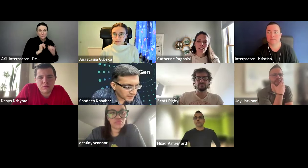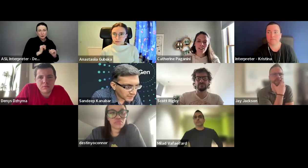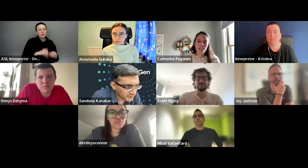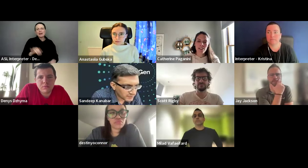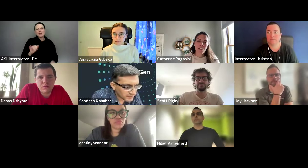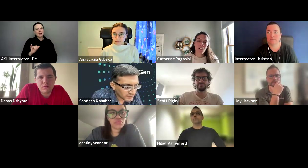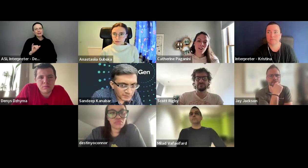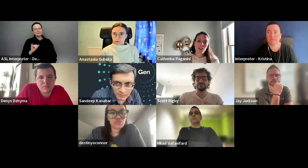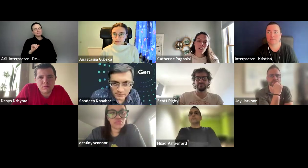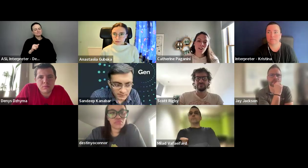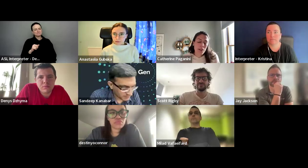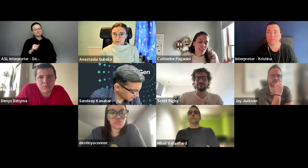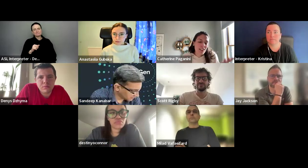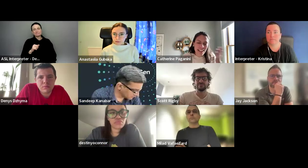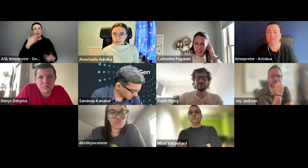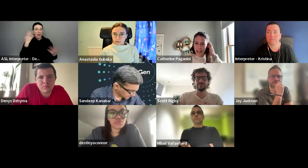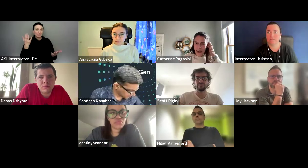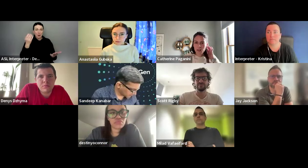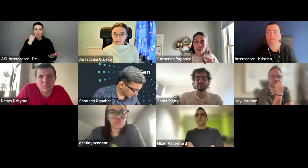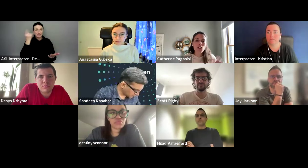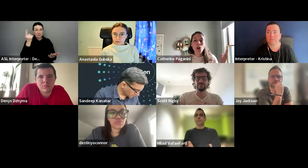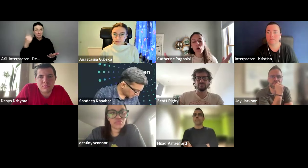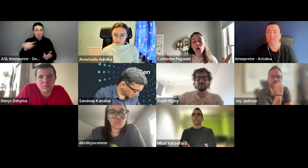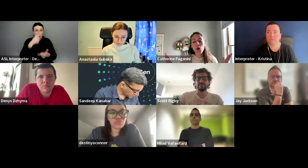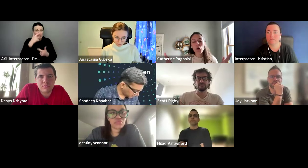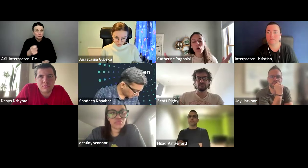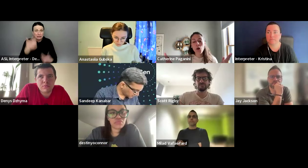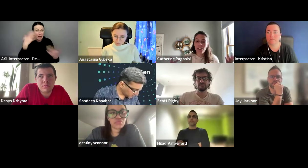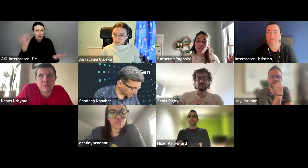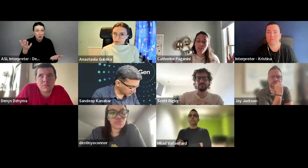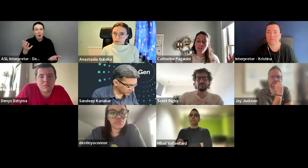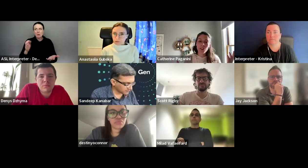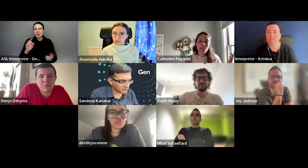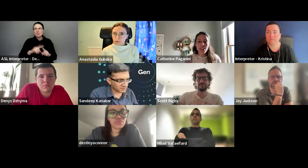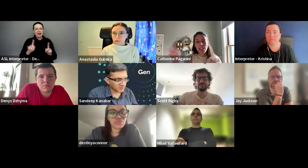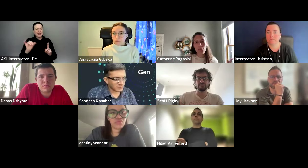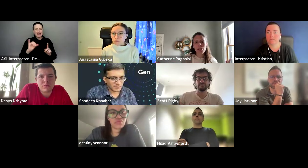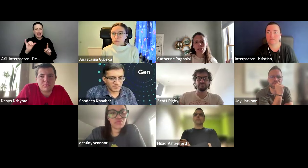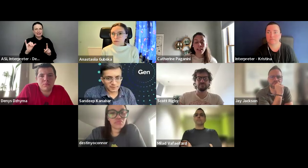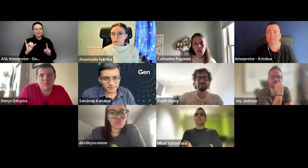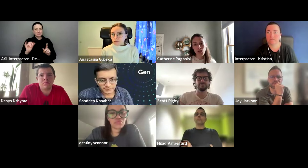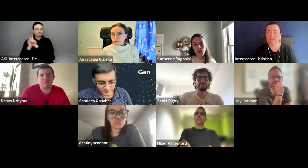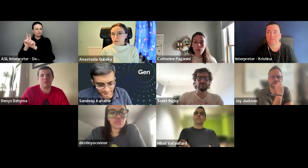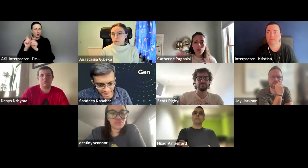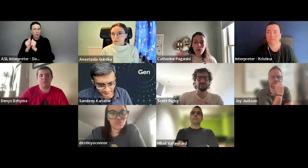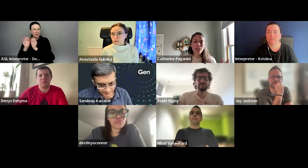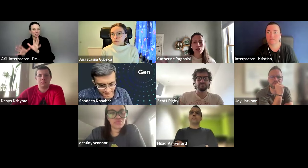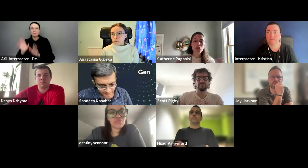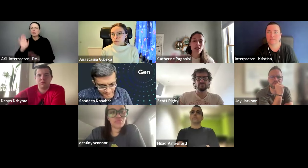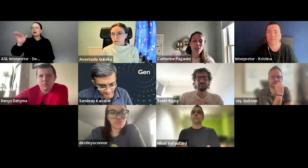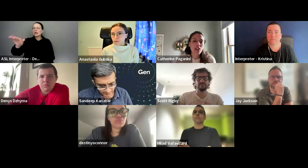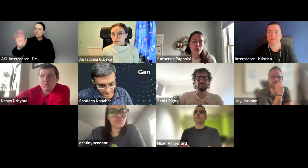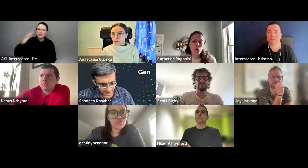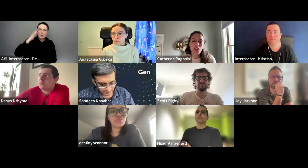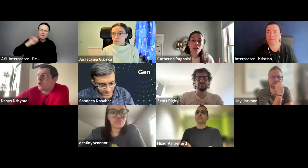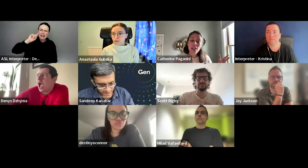maybe, I don't know if that's something you would be interested in, Milad, but, you know, like just go with one of the interpreters and ask people, say, hey, did you know that